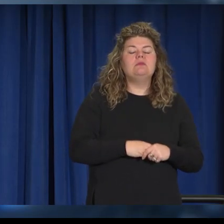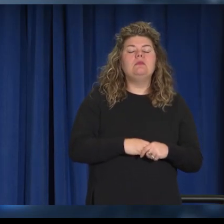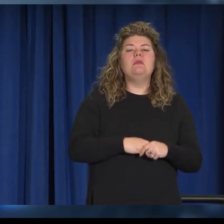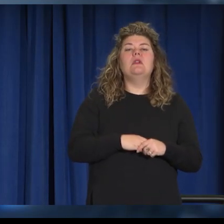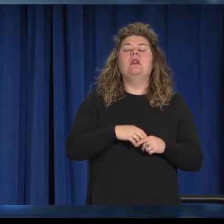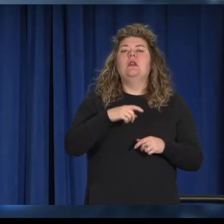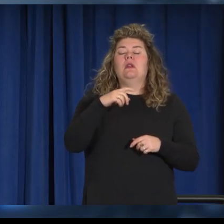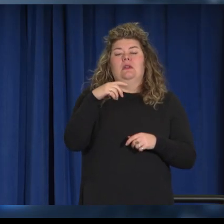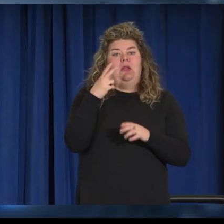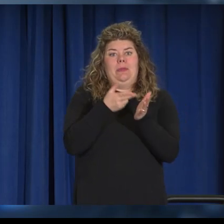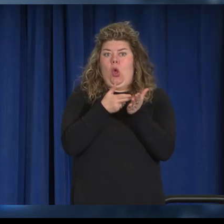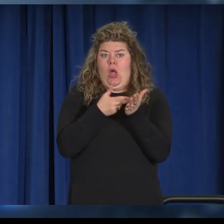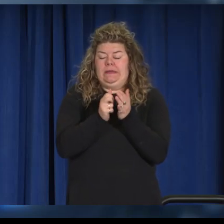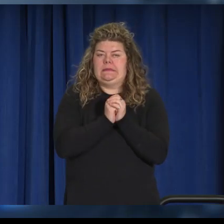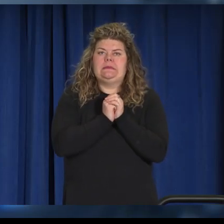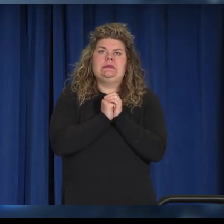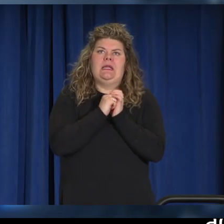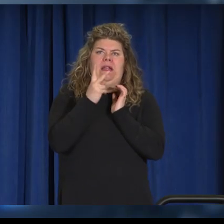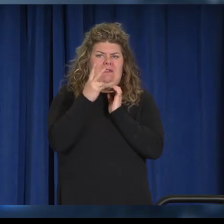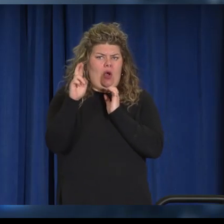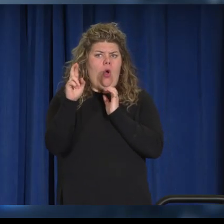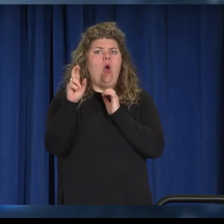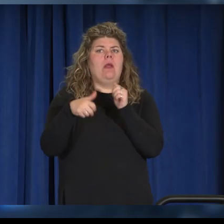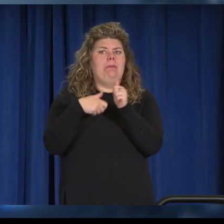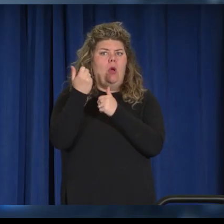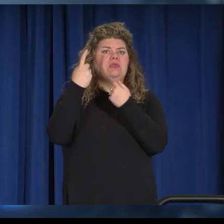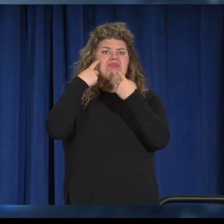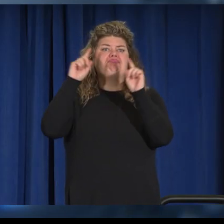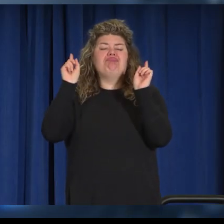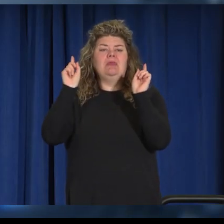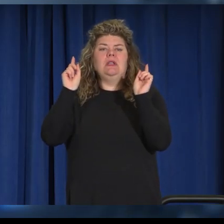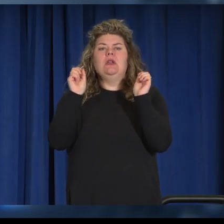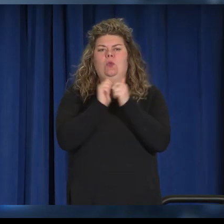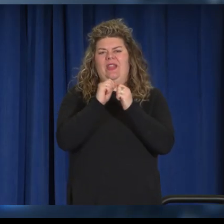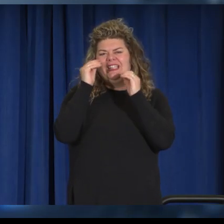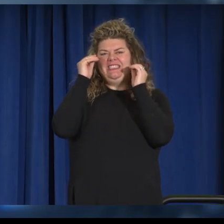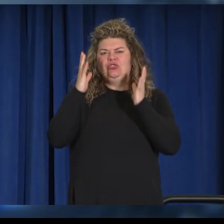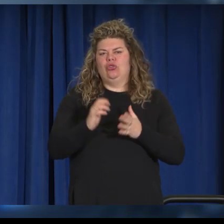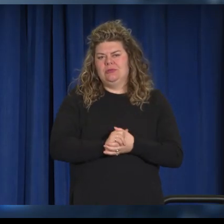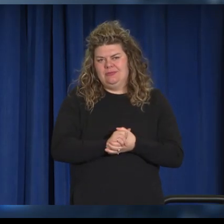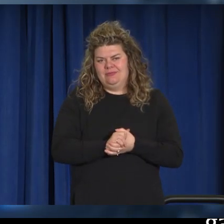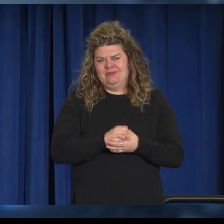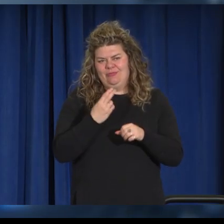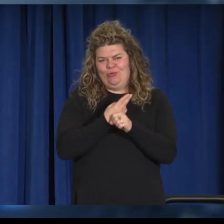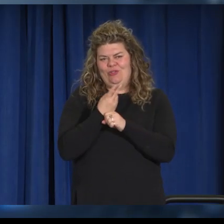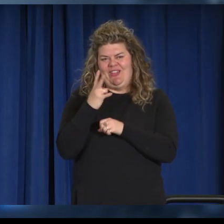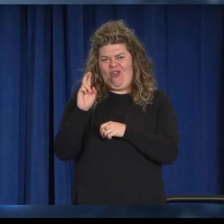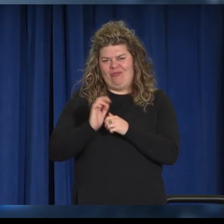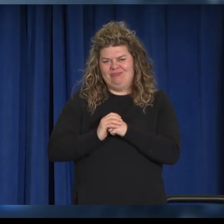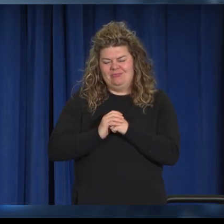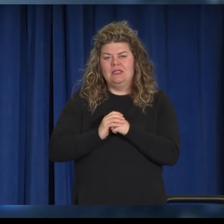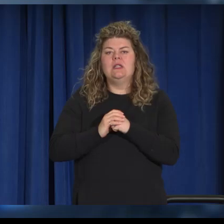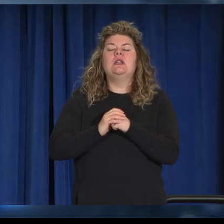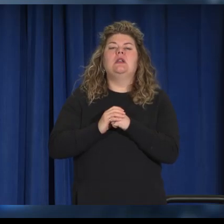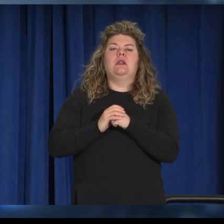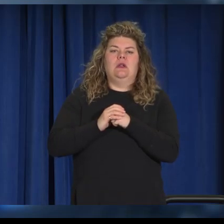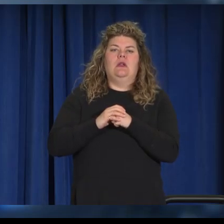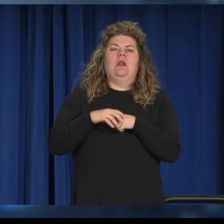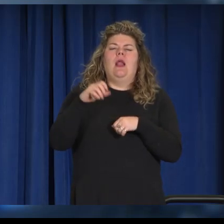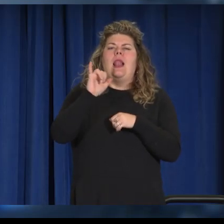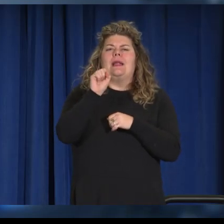I've got to be honest, the most effective use case I've had is actually been with teachers. Using some of like